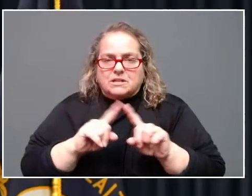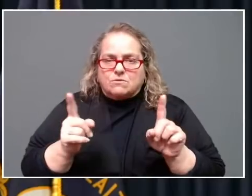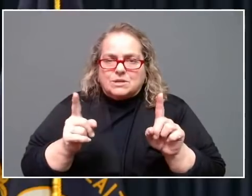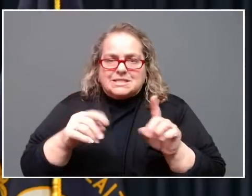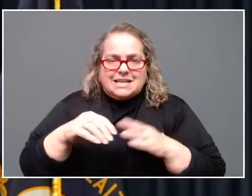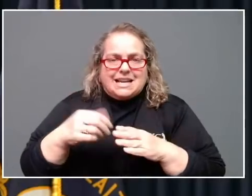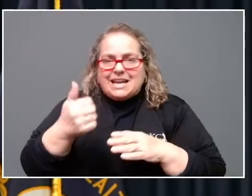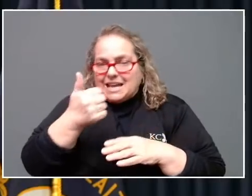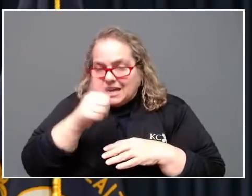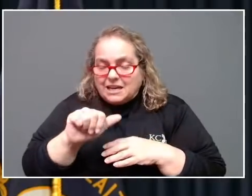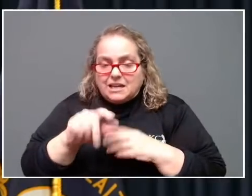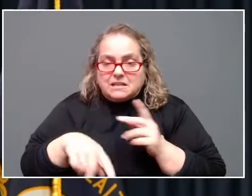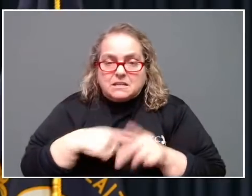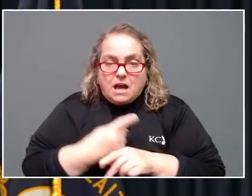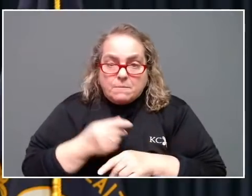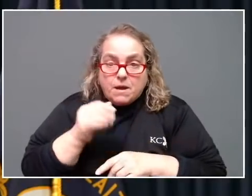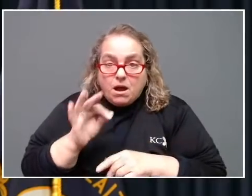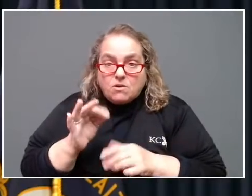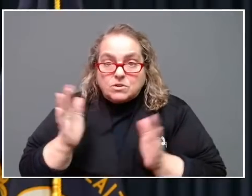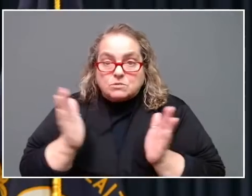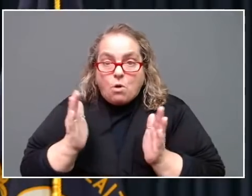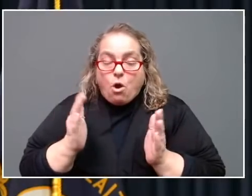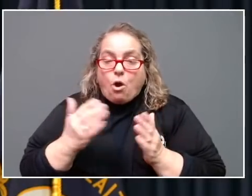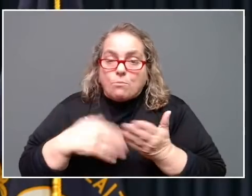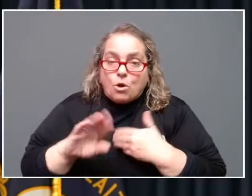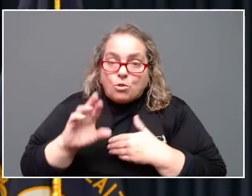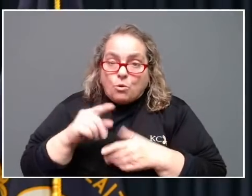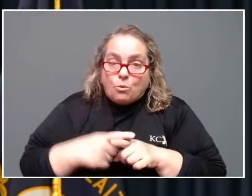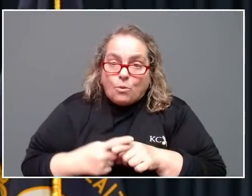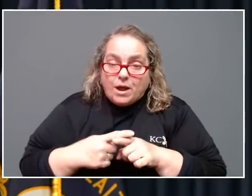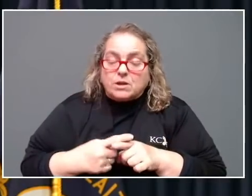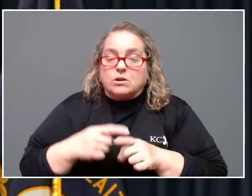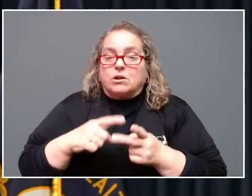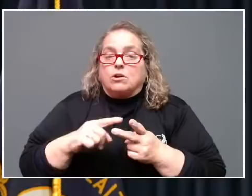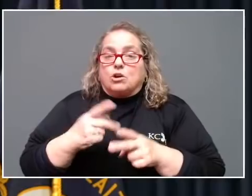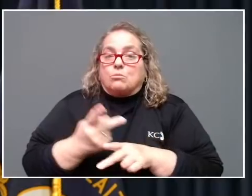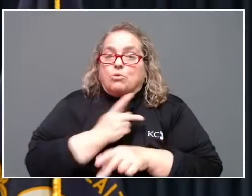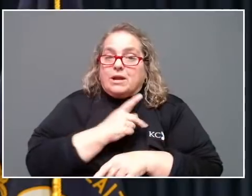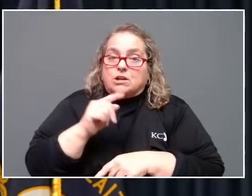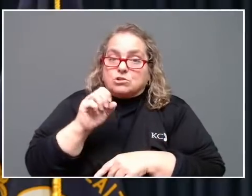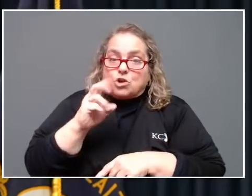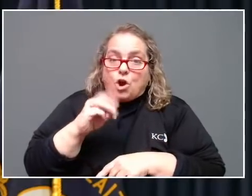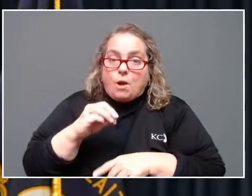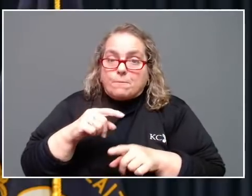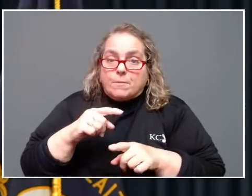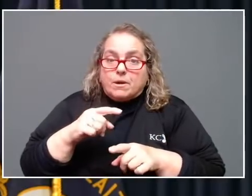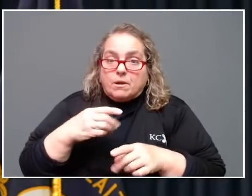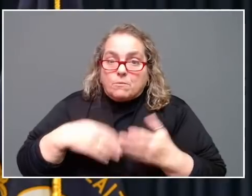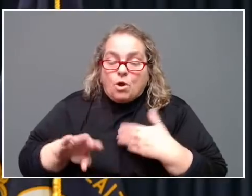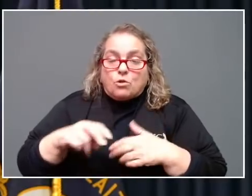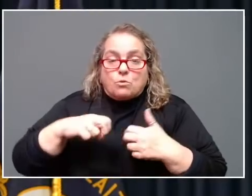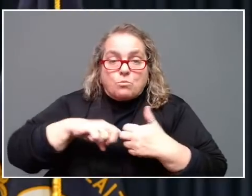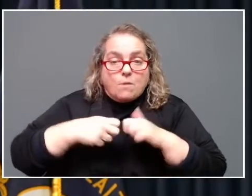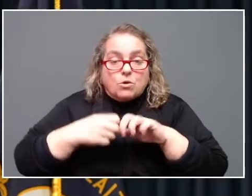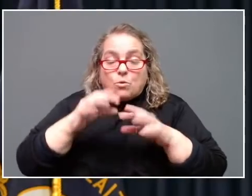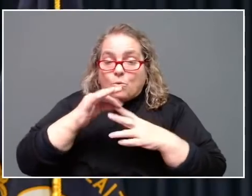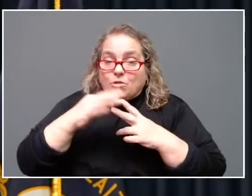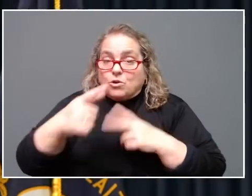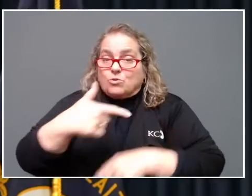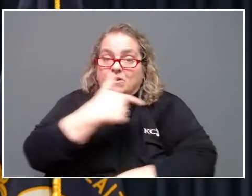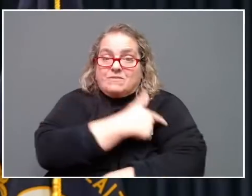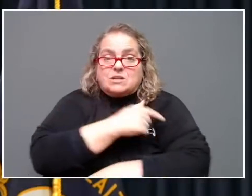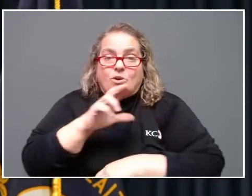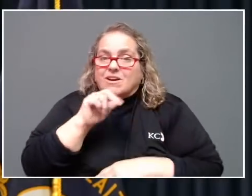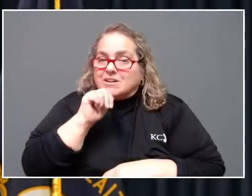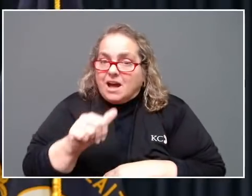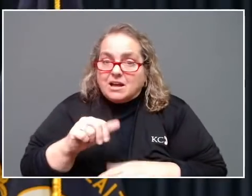of small birth weight or preterm birth problems, whether you were vaccinated or not, meaning that vaccine